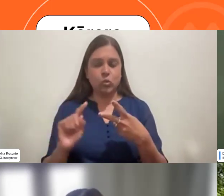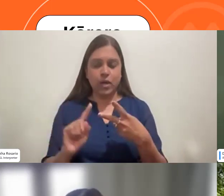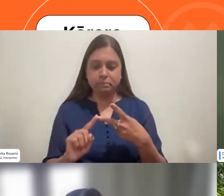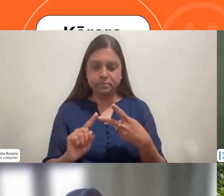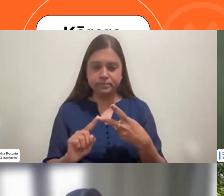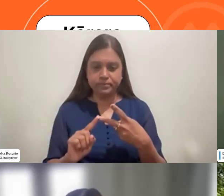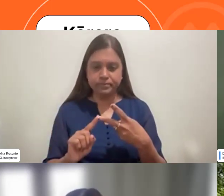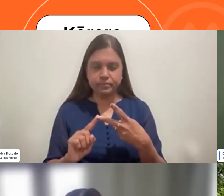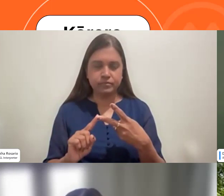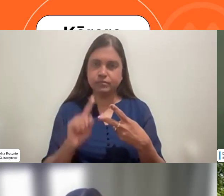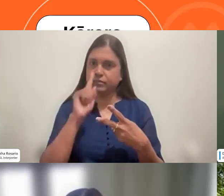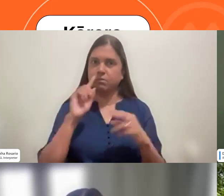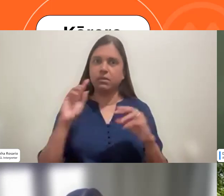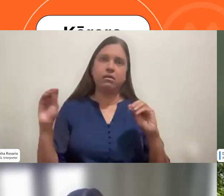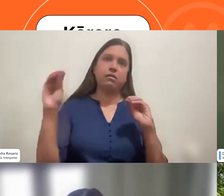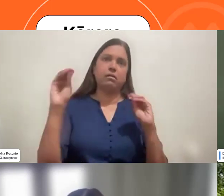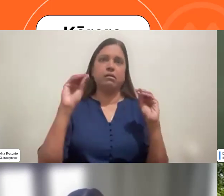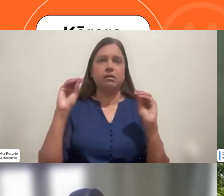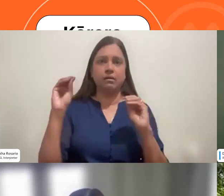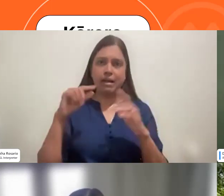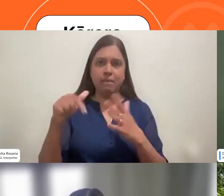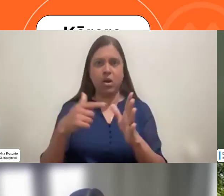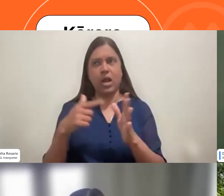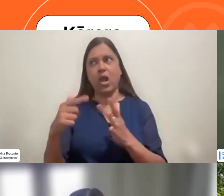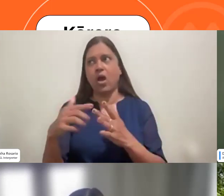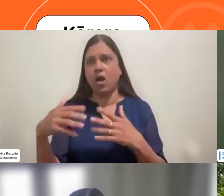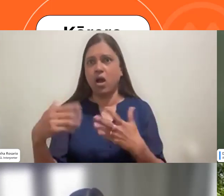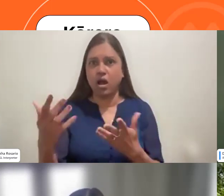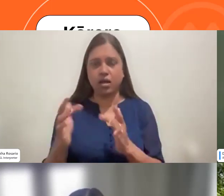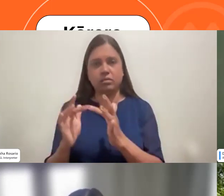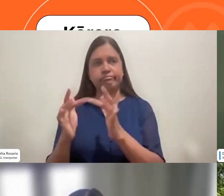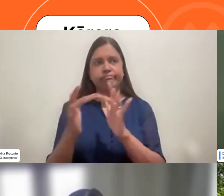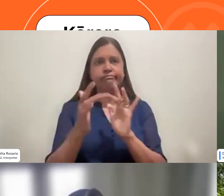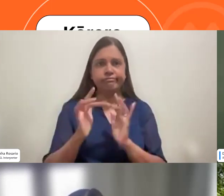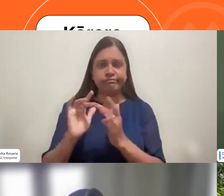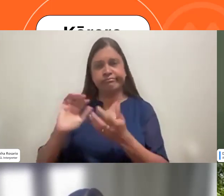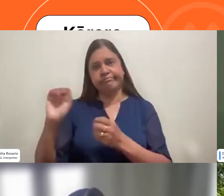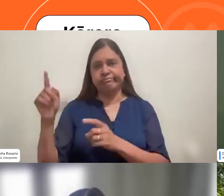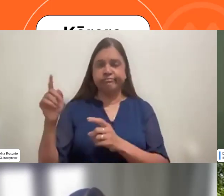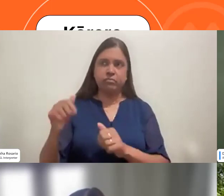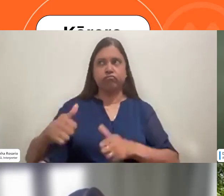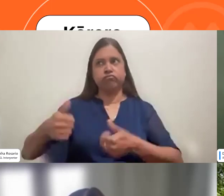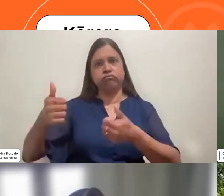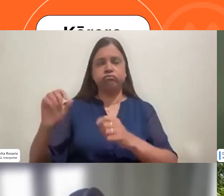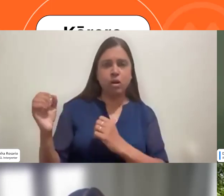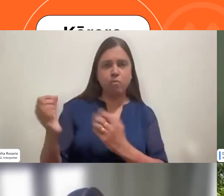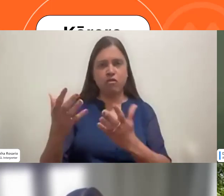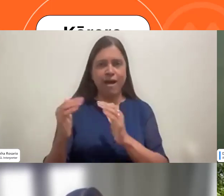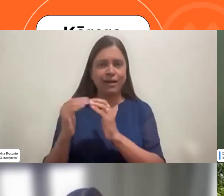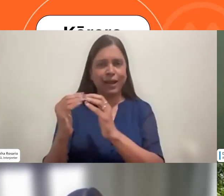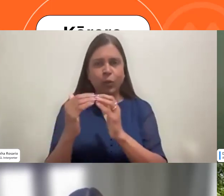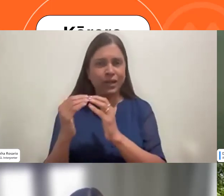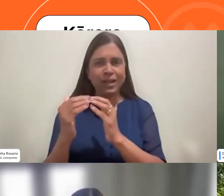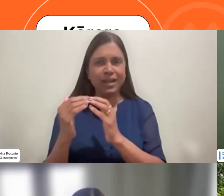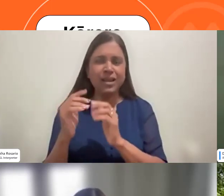about AI, its fairness, providing equity, and so on. It is something that